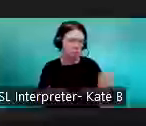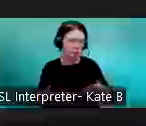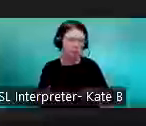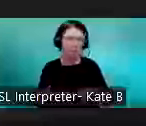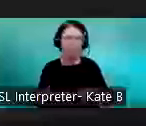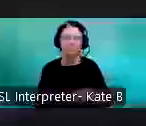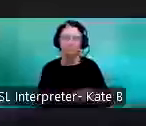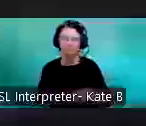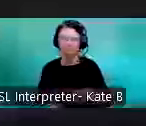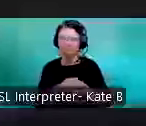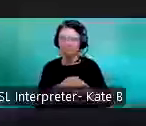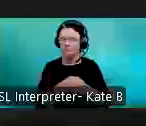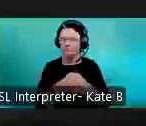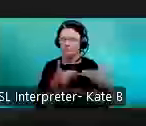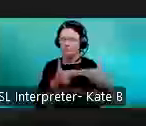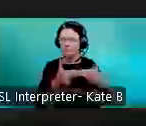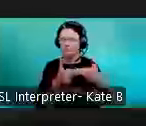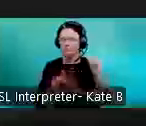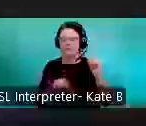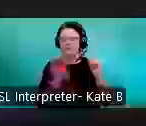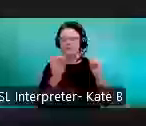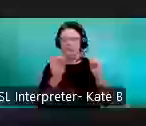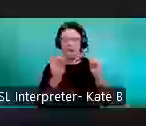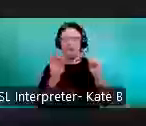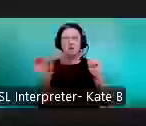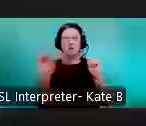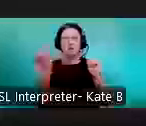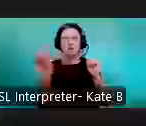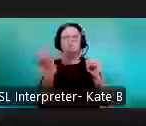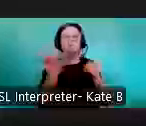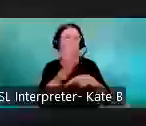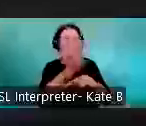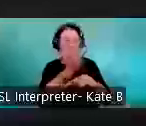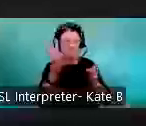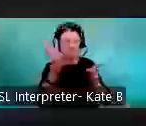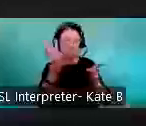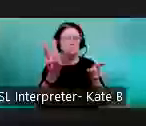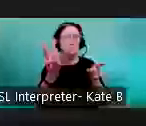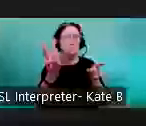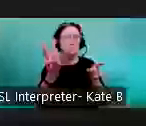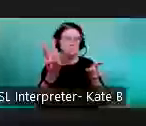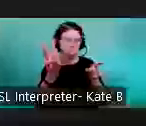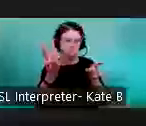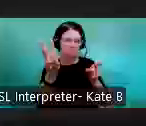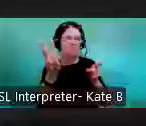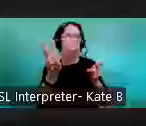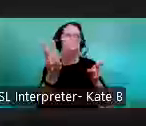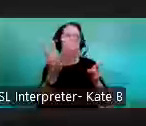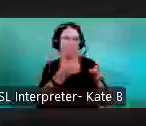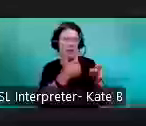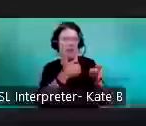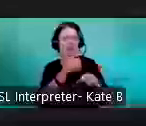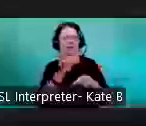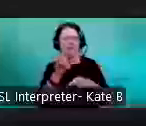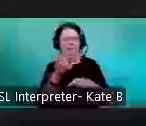will be able to access these slides, by the way, off of our website. And so you'll be able to click a lot of links that we have on